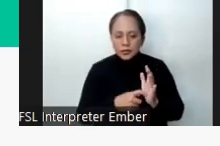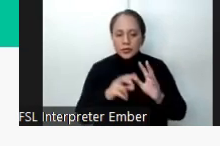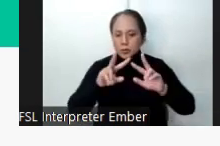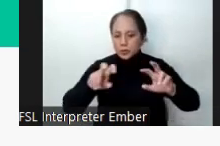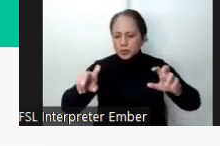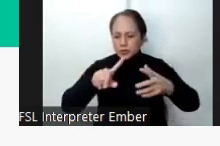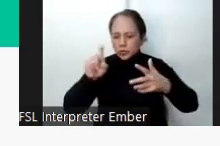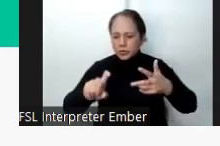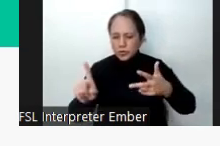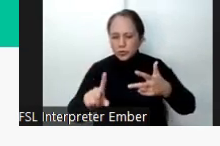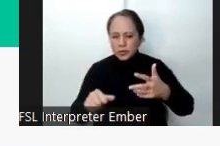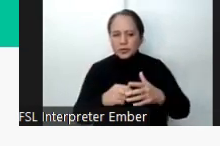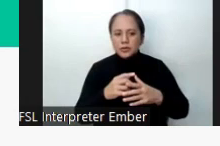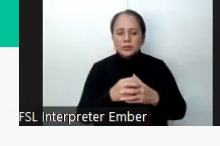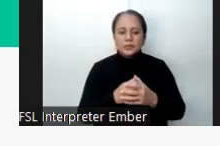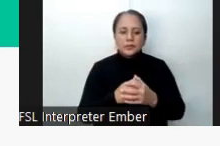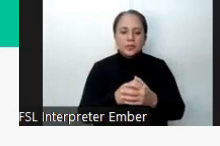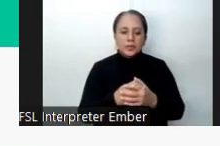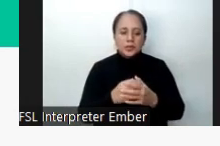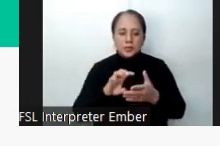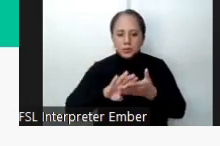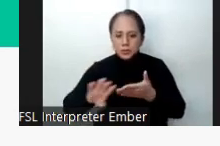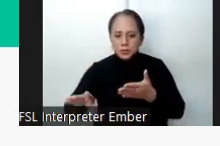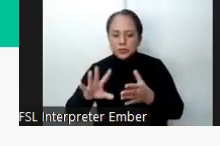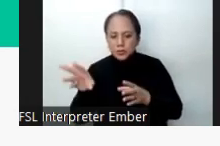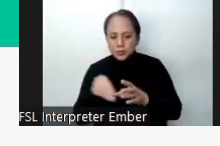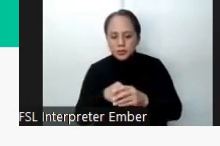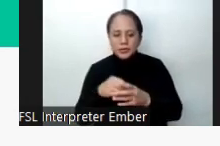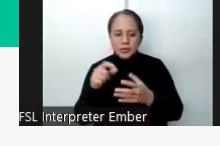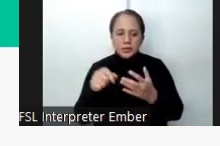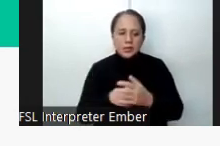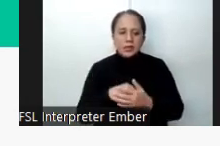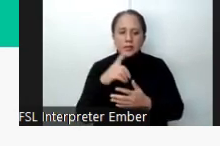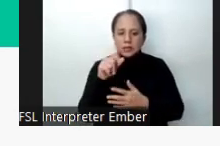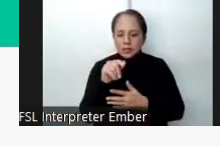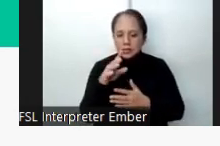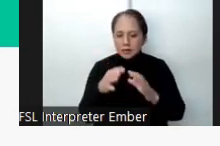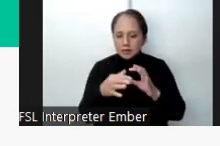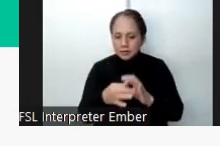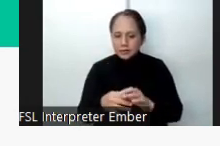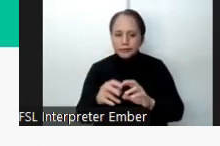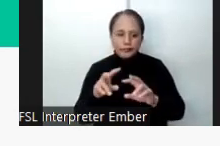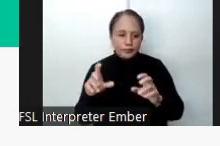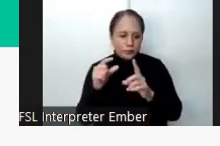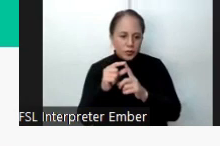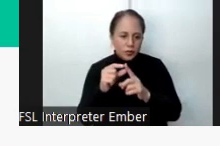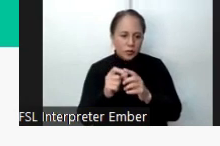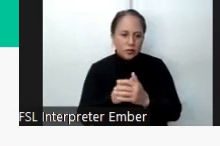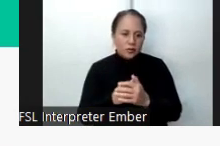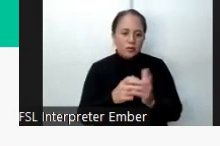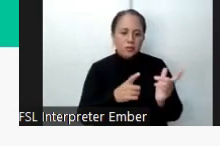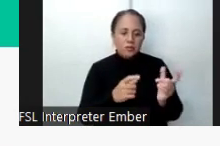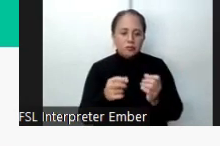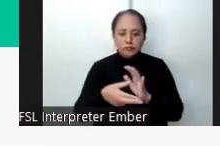questions, inclusion and exclusion criteria, databases, and search keywords. In conducting